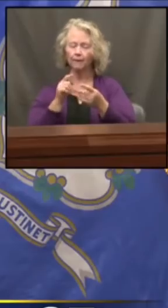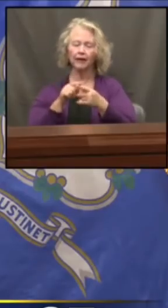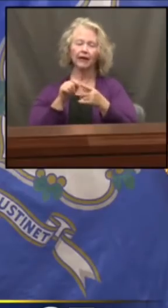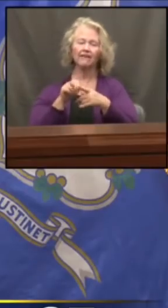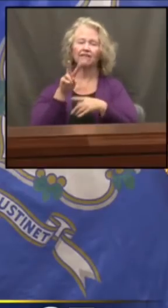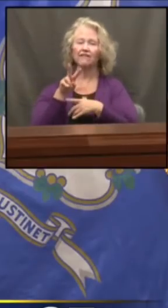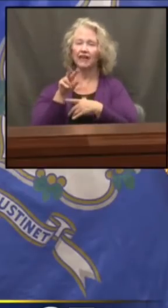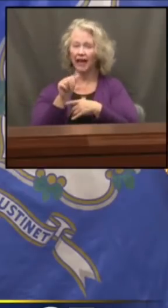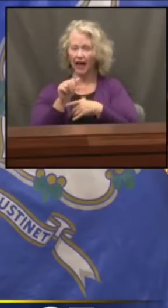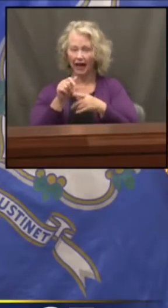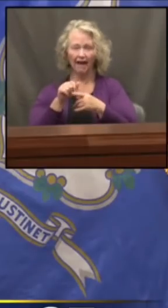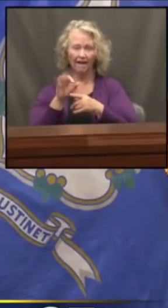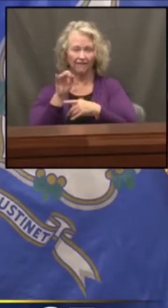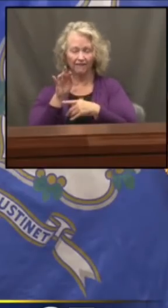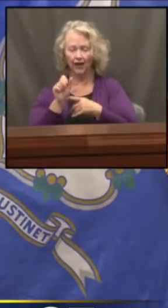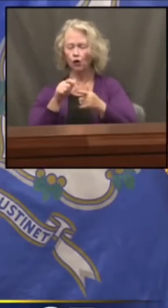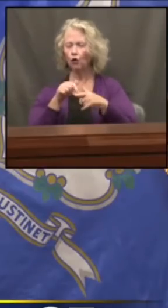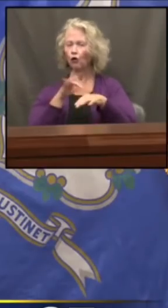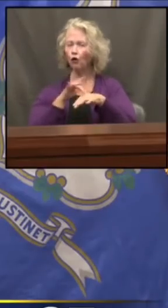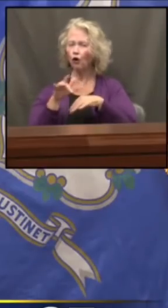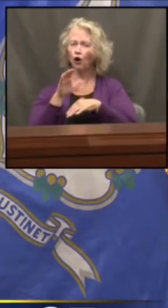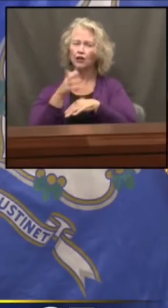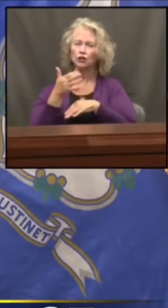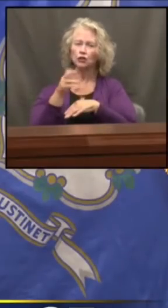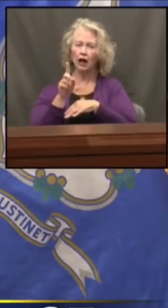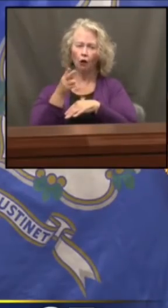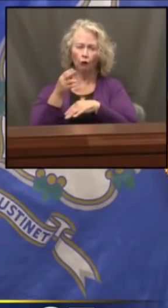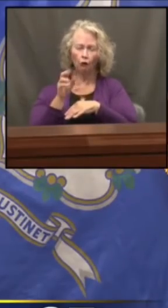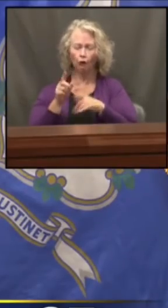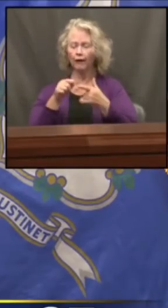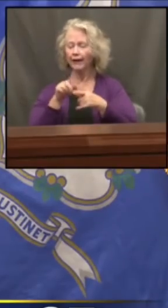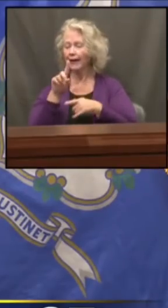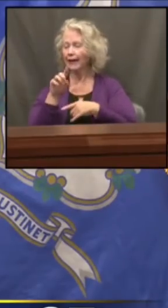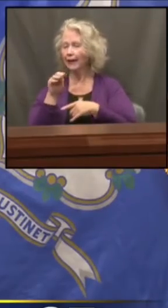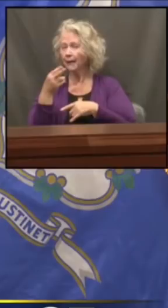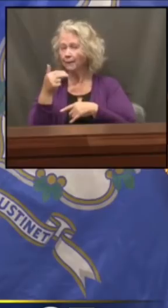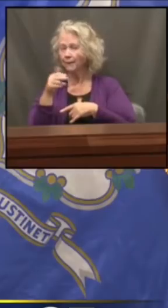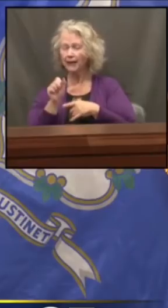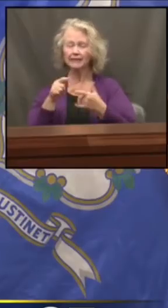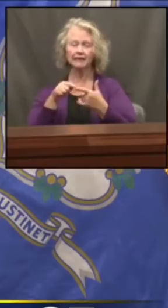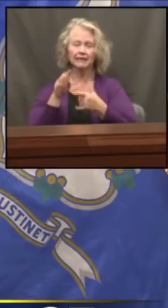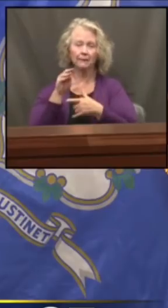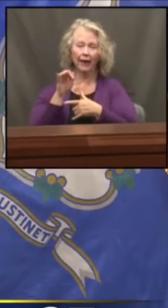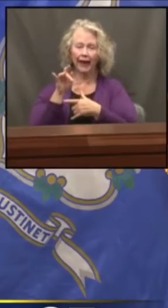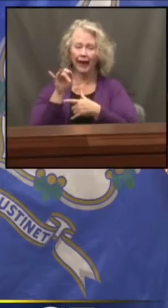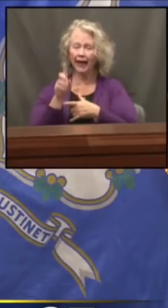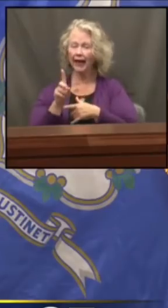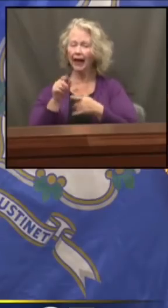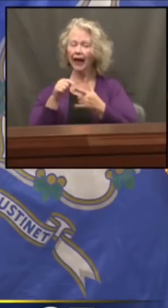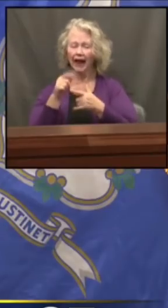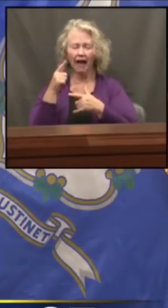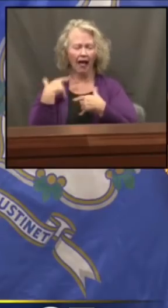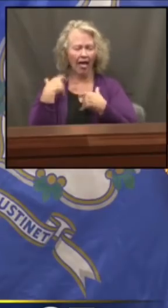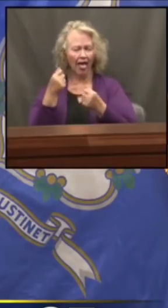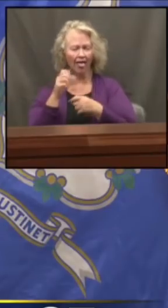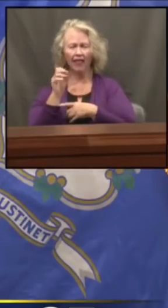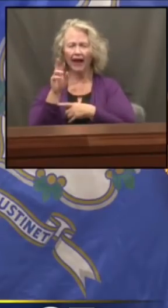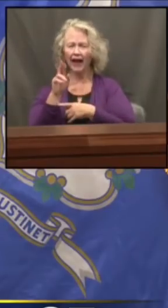That's Early Childhood. That's DEMAS, Mental Health and Addiction. That's Medicaid. That's Healthcare Strategies.